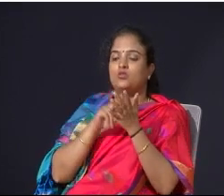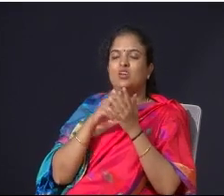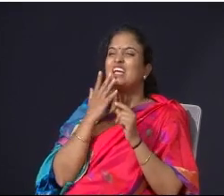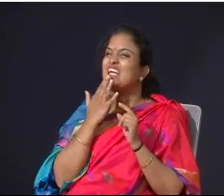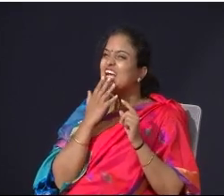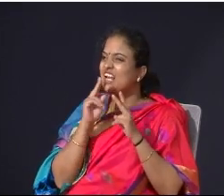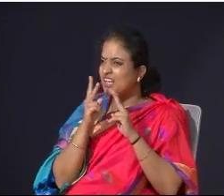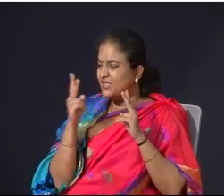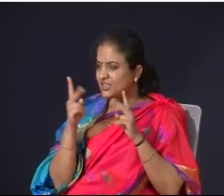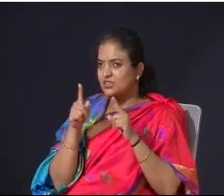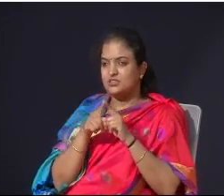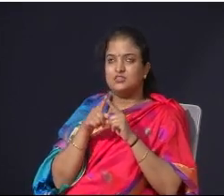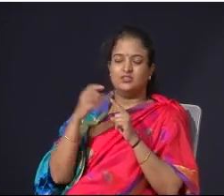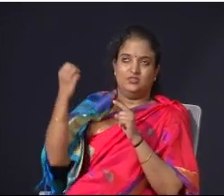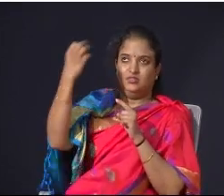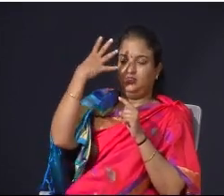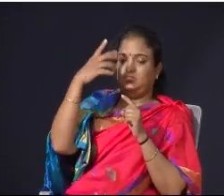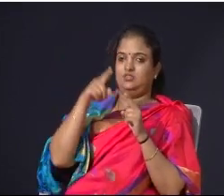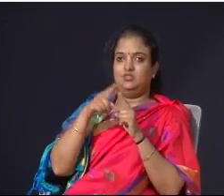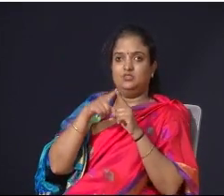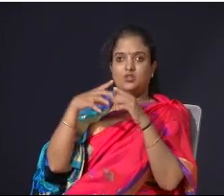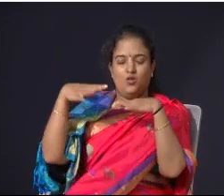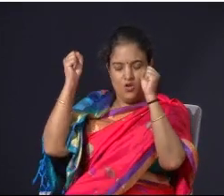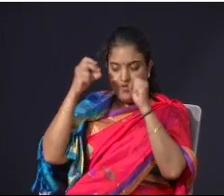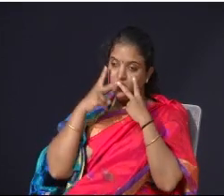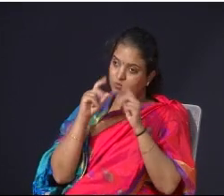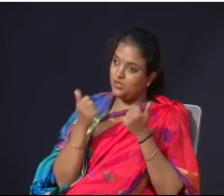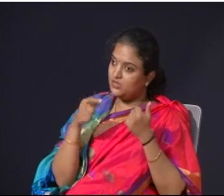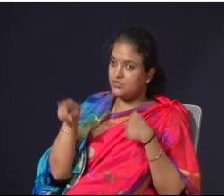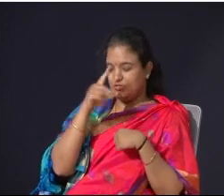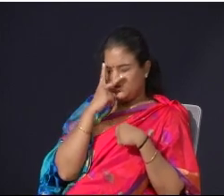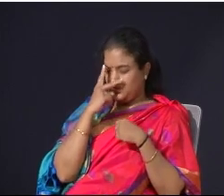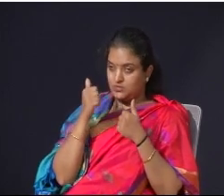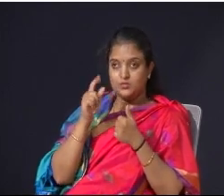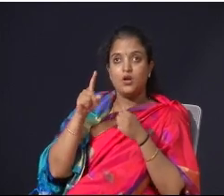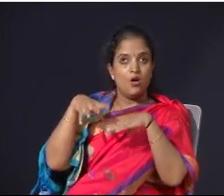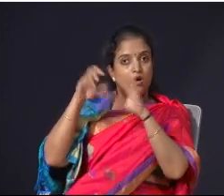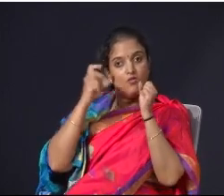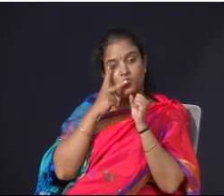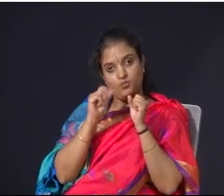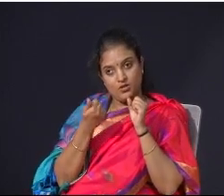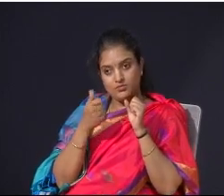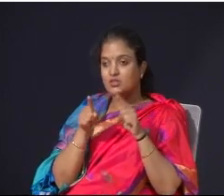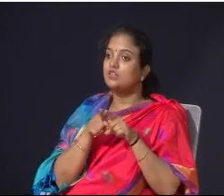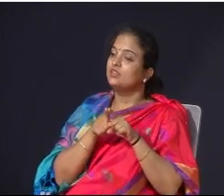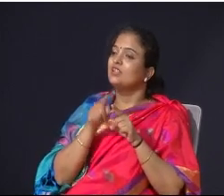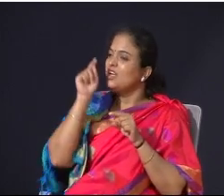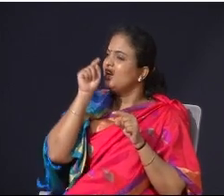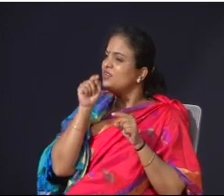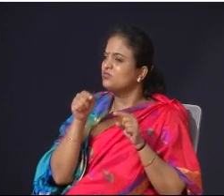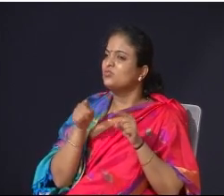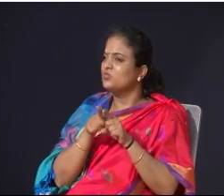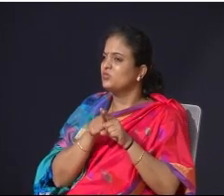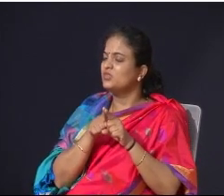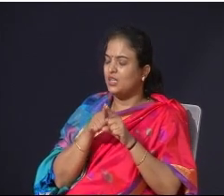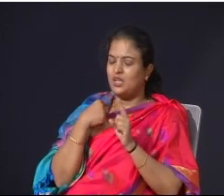color, illumination. If the lights are off, can you see? Do you have normal sight? No, right? So there are so many factors that affect